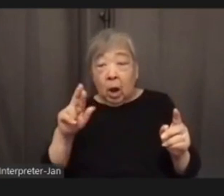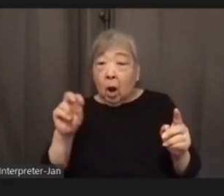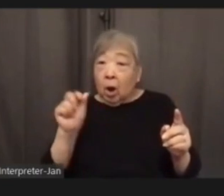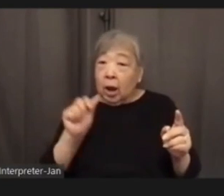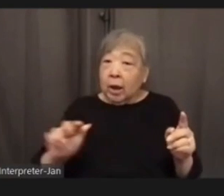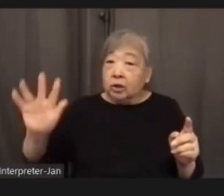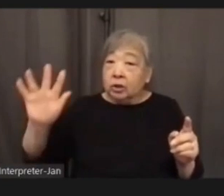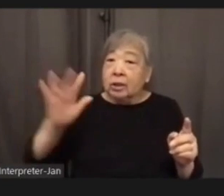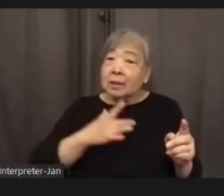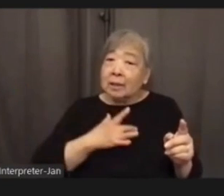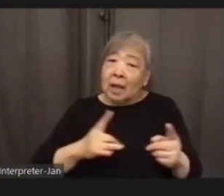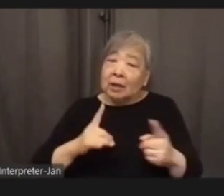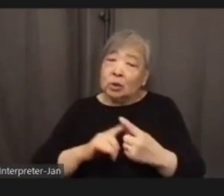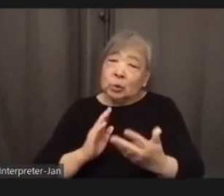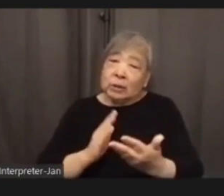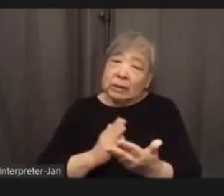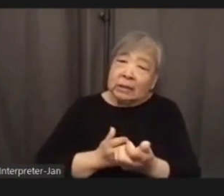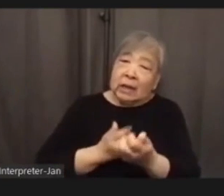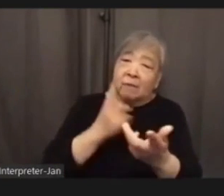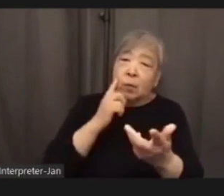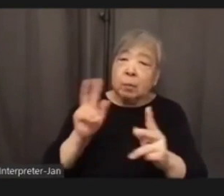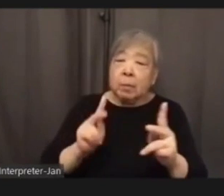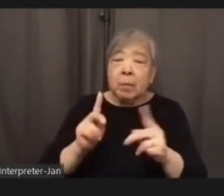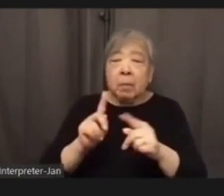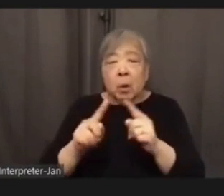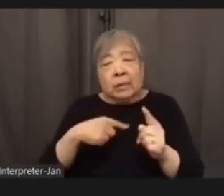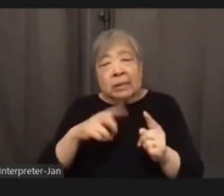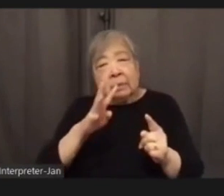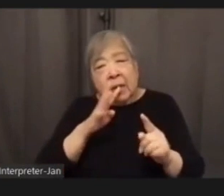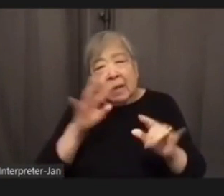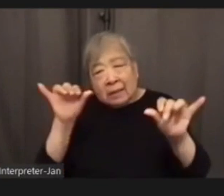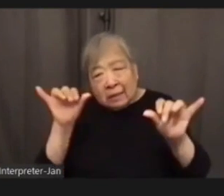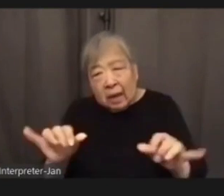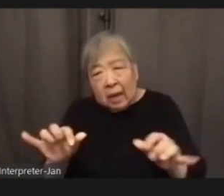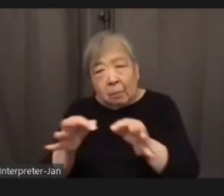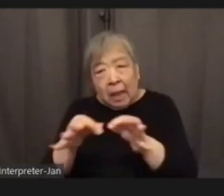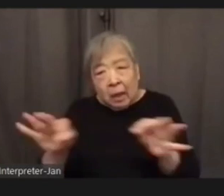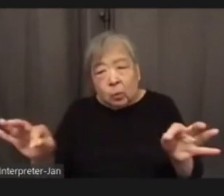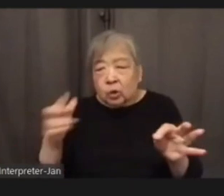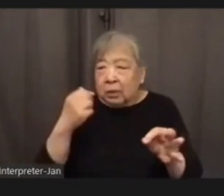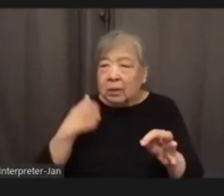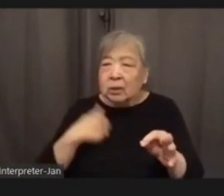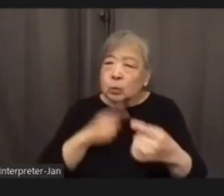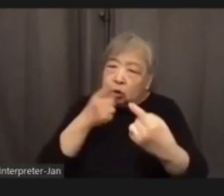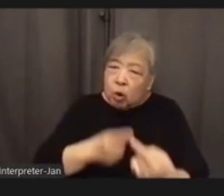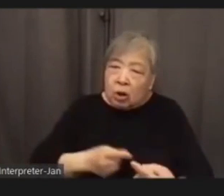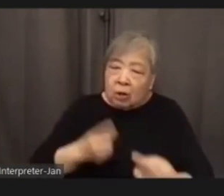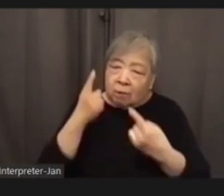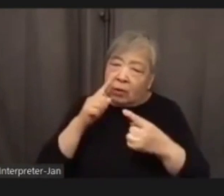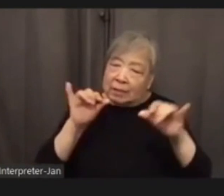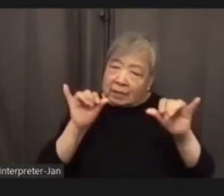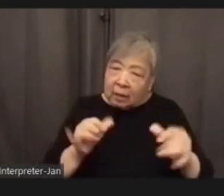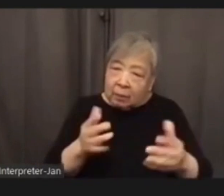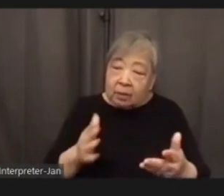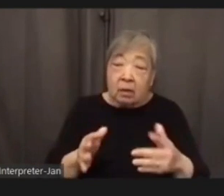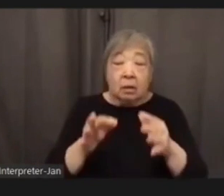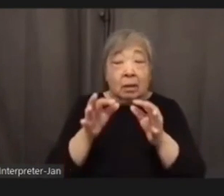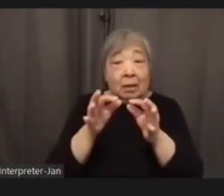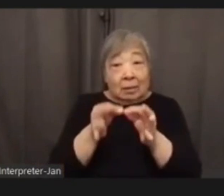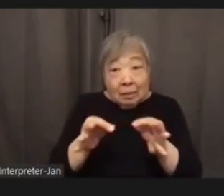the people, but we speak the same language because we struggle for the same things. The language of liberty.